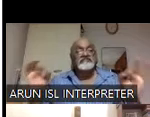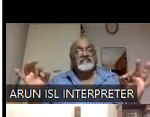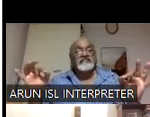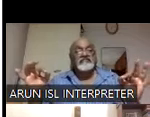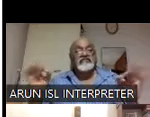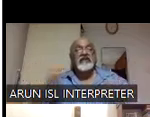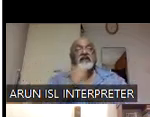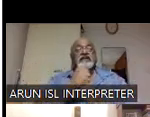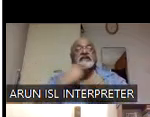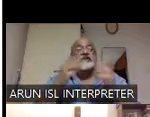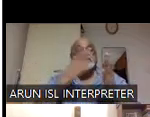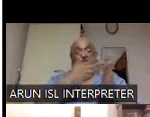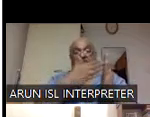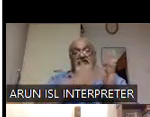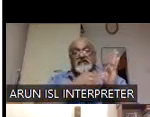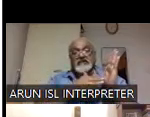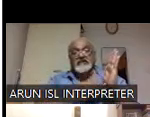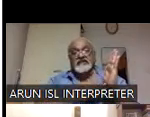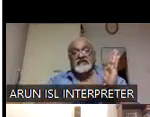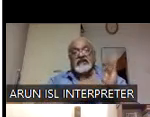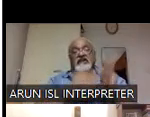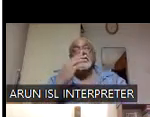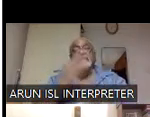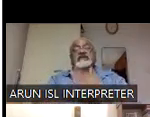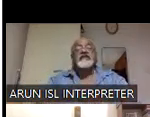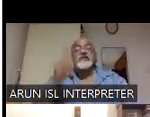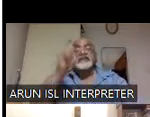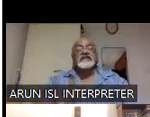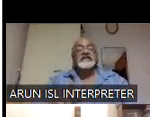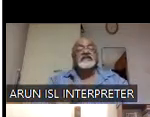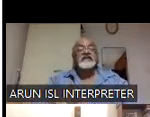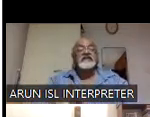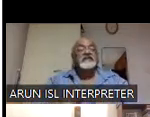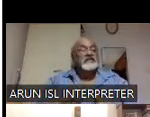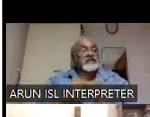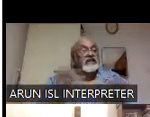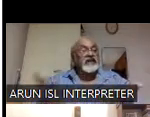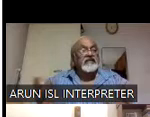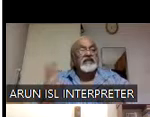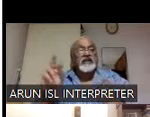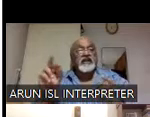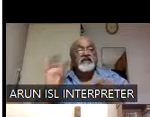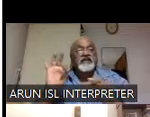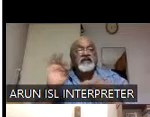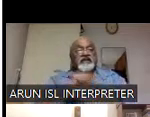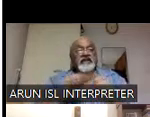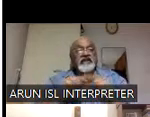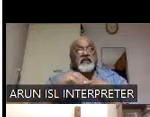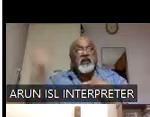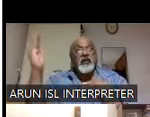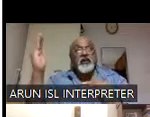the government, and people in these 21 categories, if they have 40% and more disabilities, they